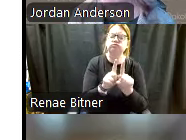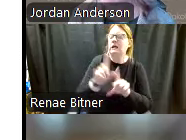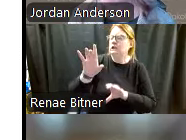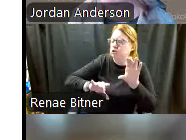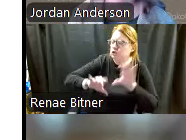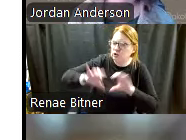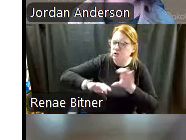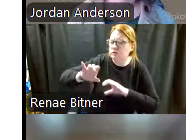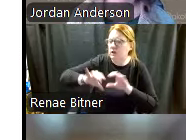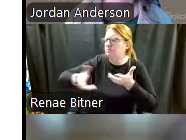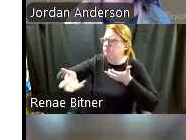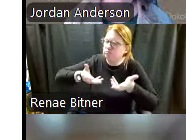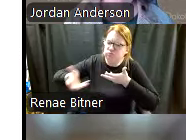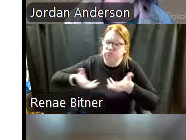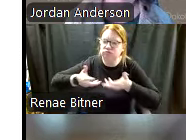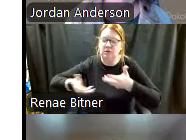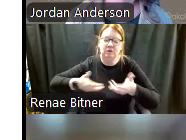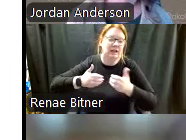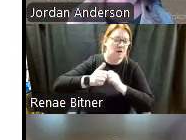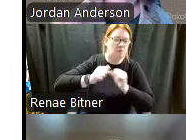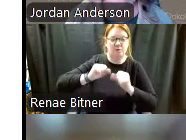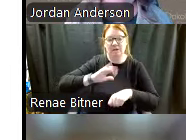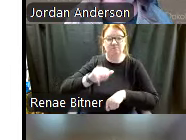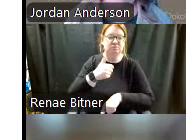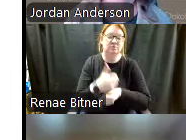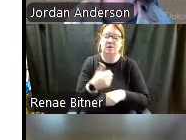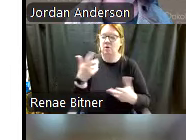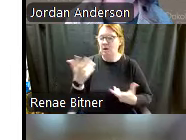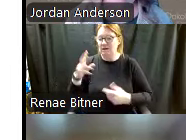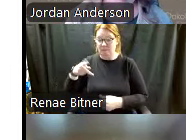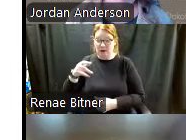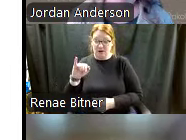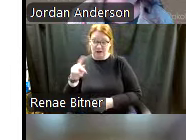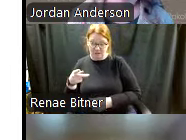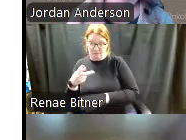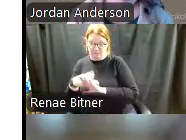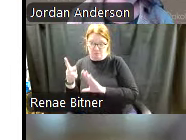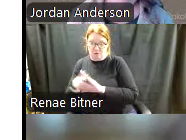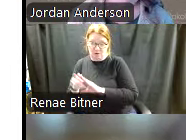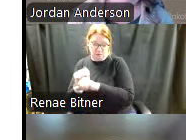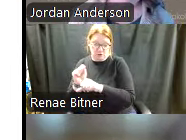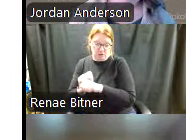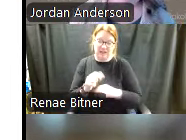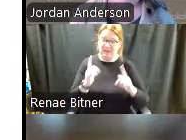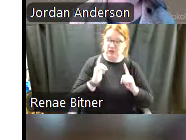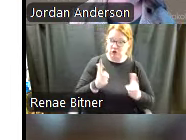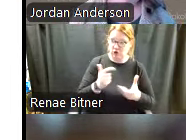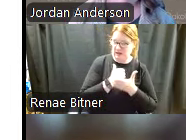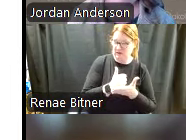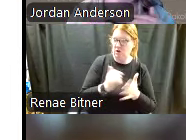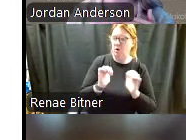try to see what you can do to implement what parent-infant program is working on, and early intervention. It should